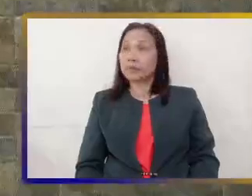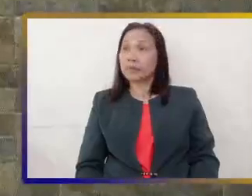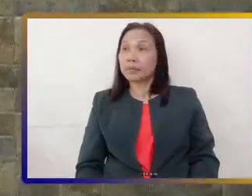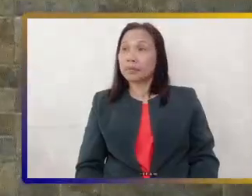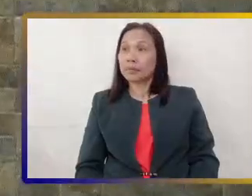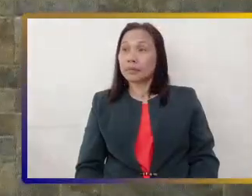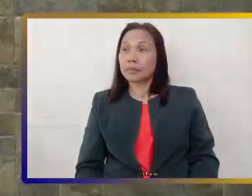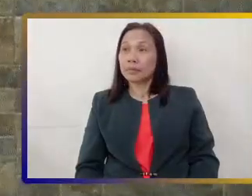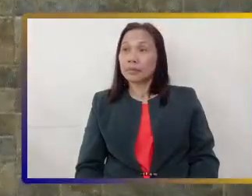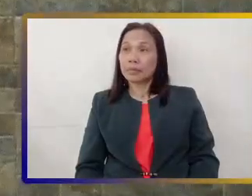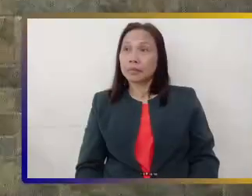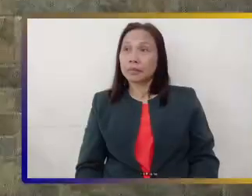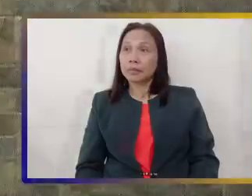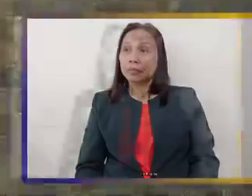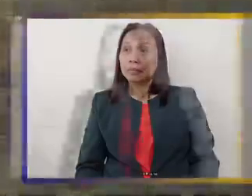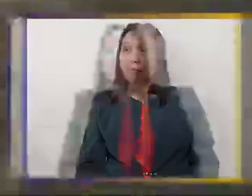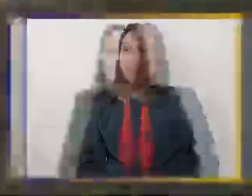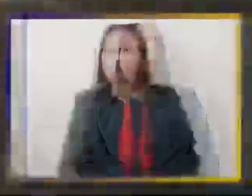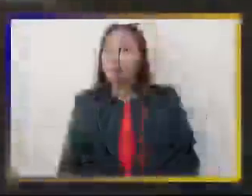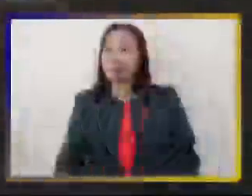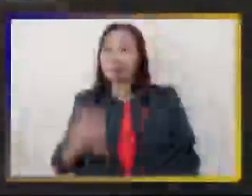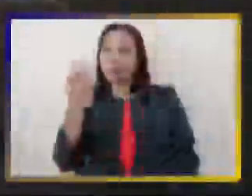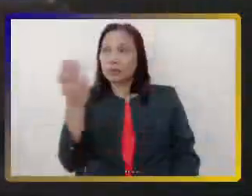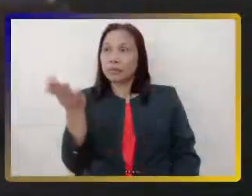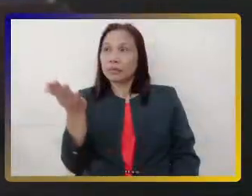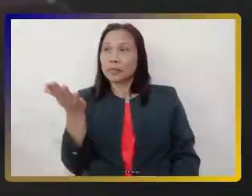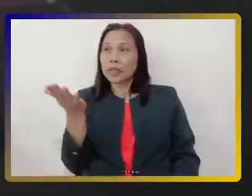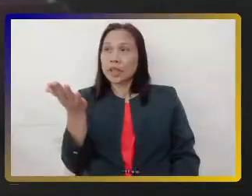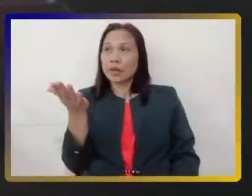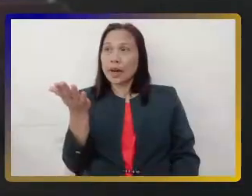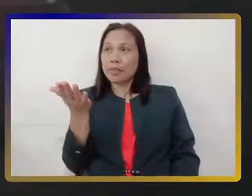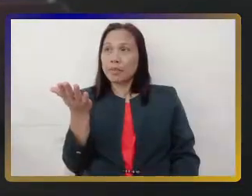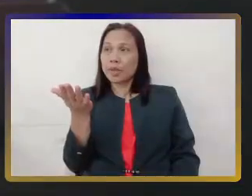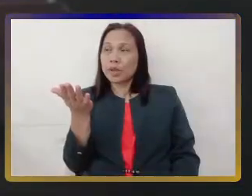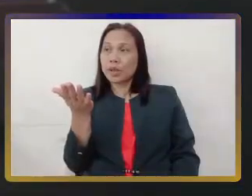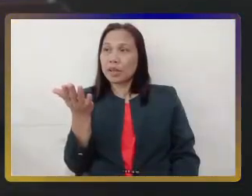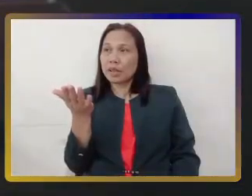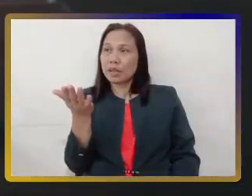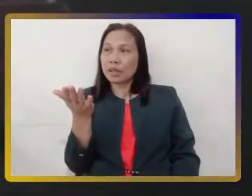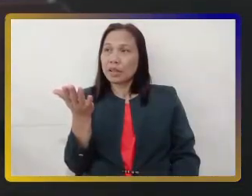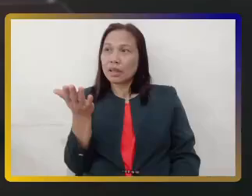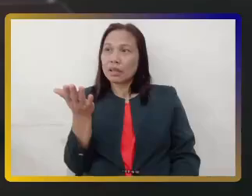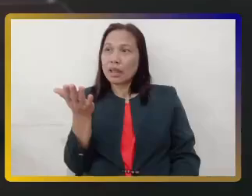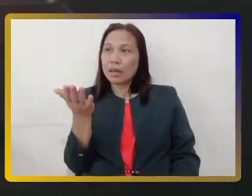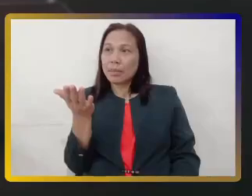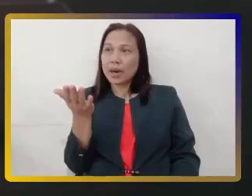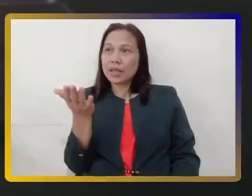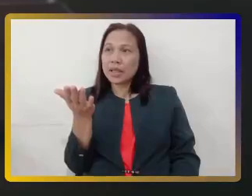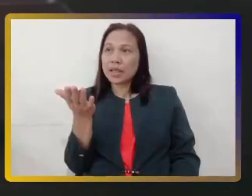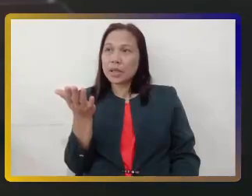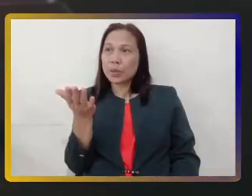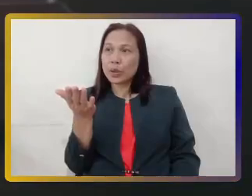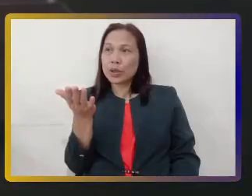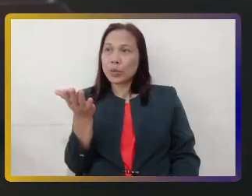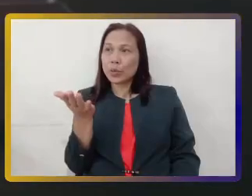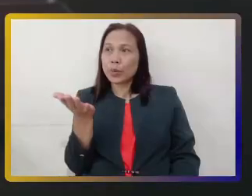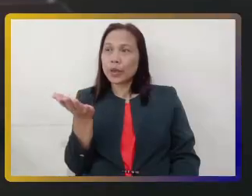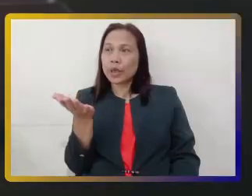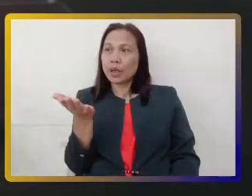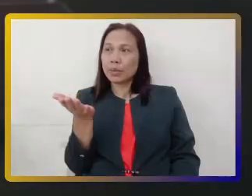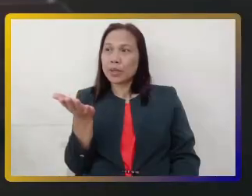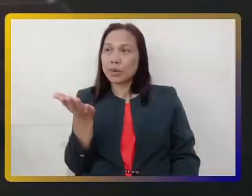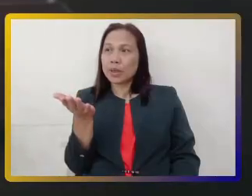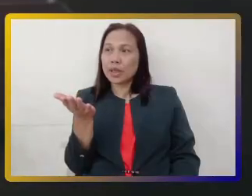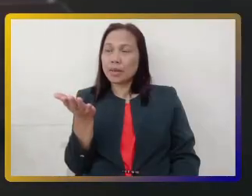convation number one then came to Jesus scribes and phares which were